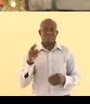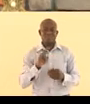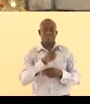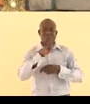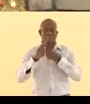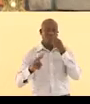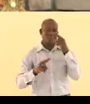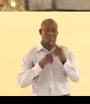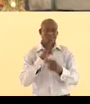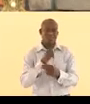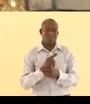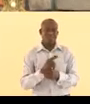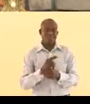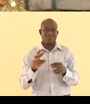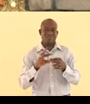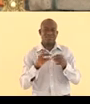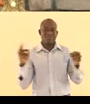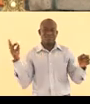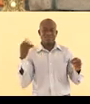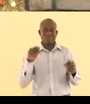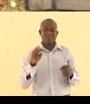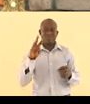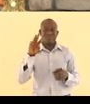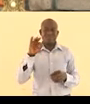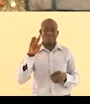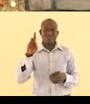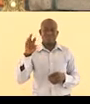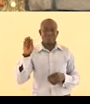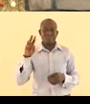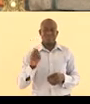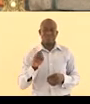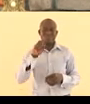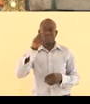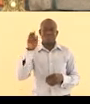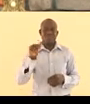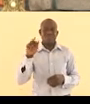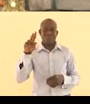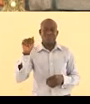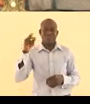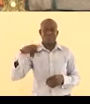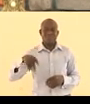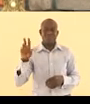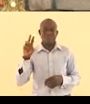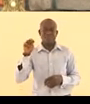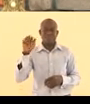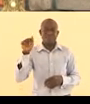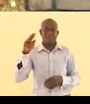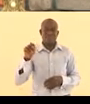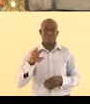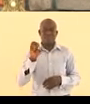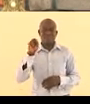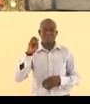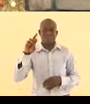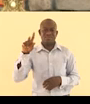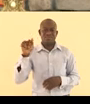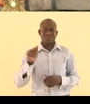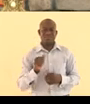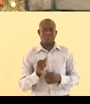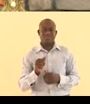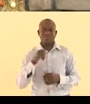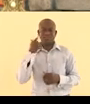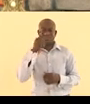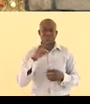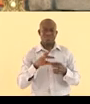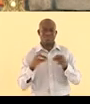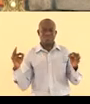is universal. The stories of the widow of Zarephath and Naaman the Syrian, when he told them